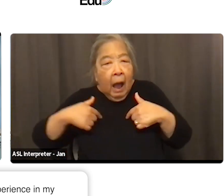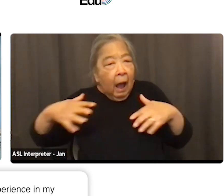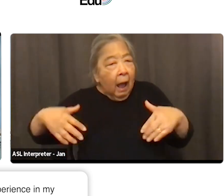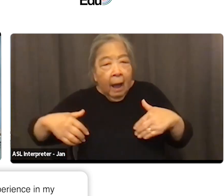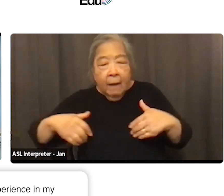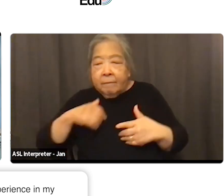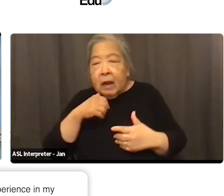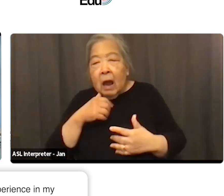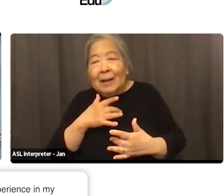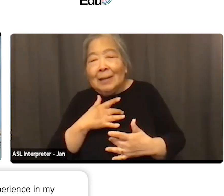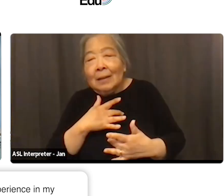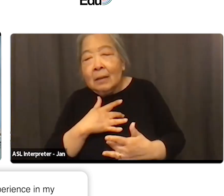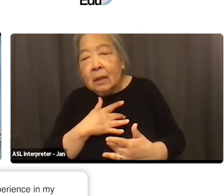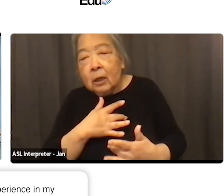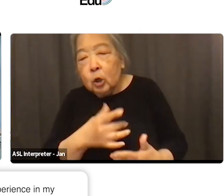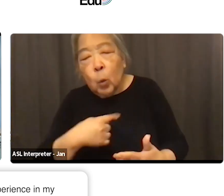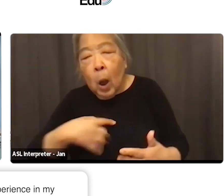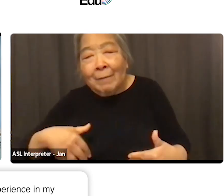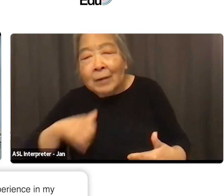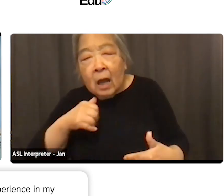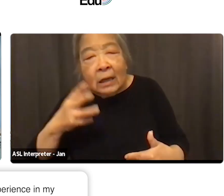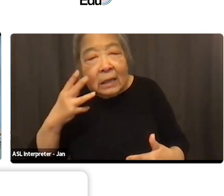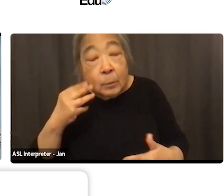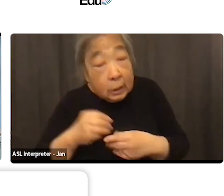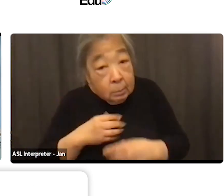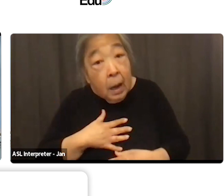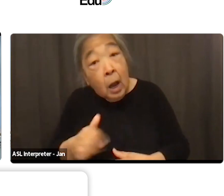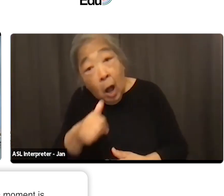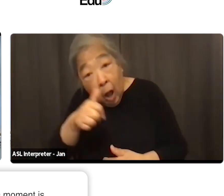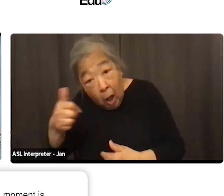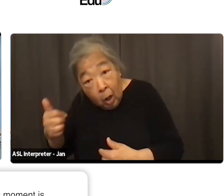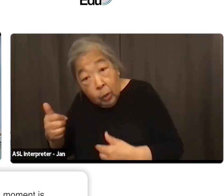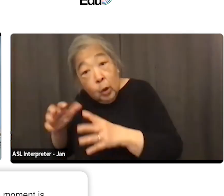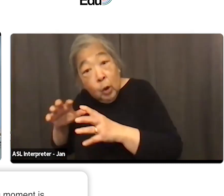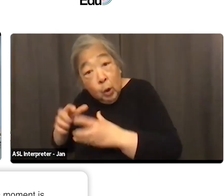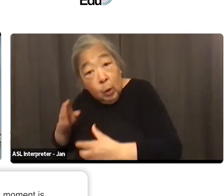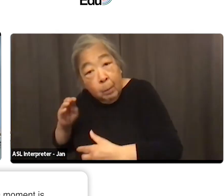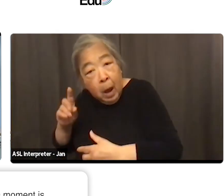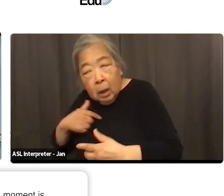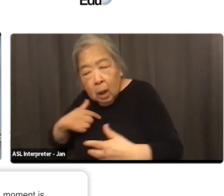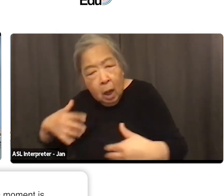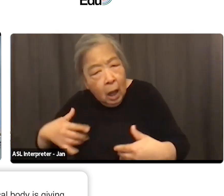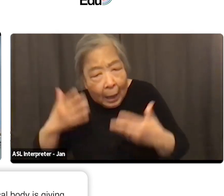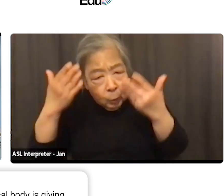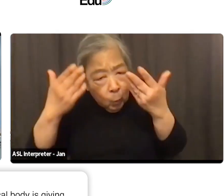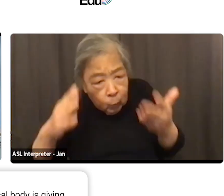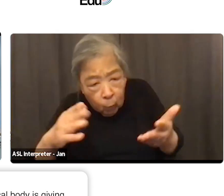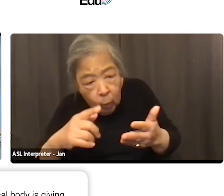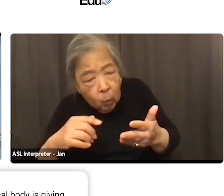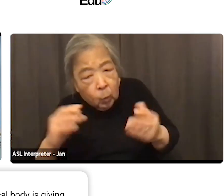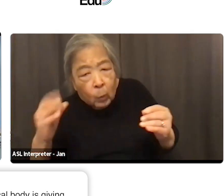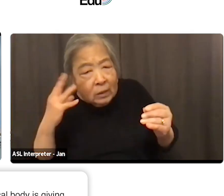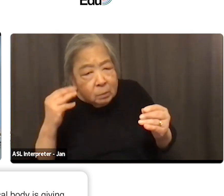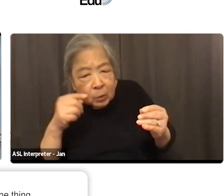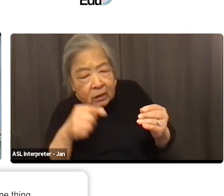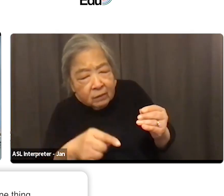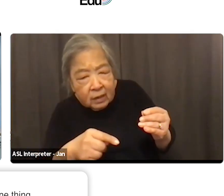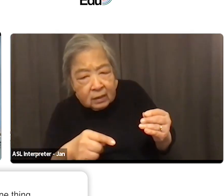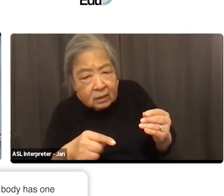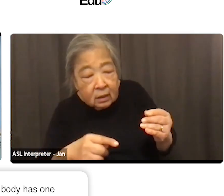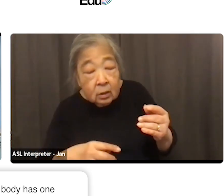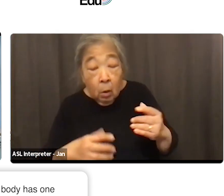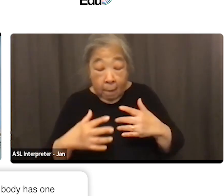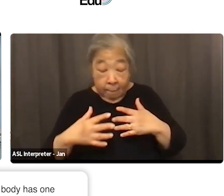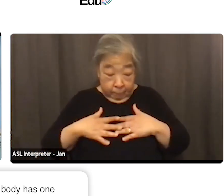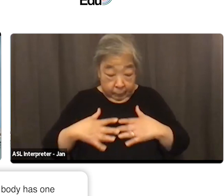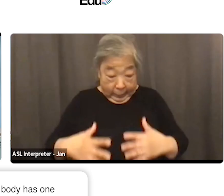and experienced in my other bodies what this moment is. So my physical body is giving me one thing,